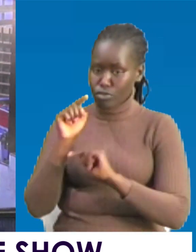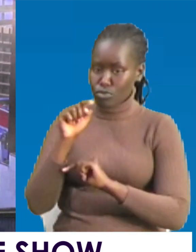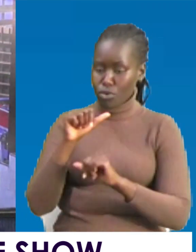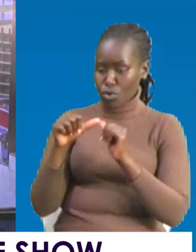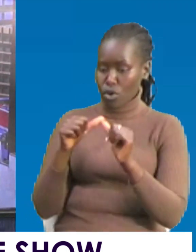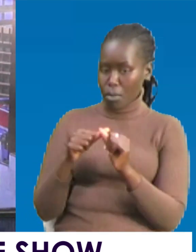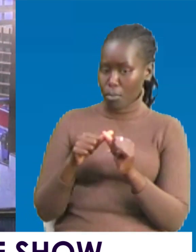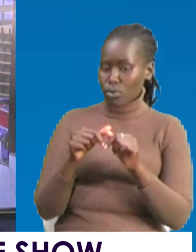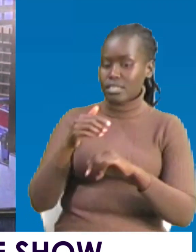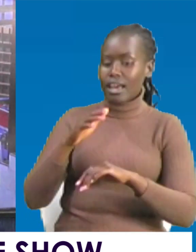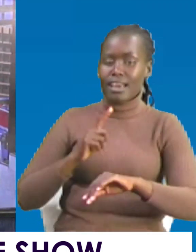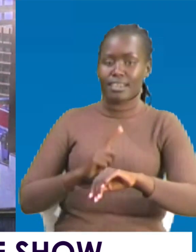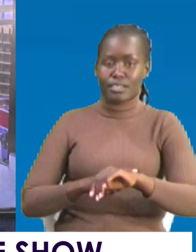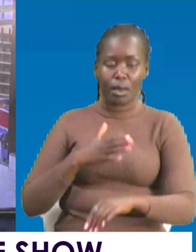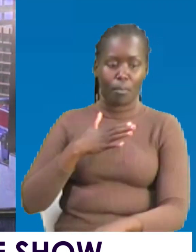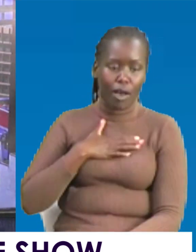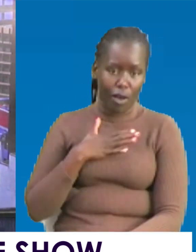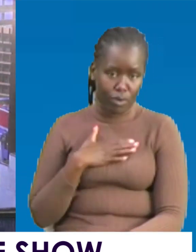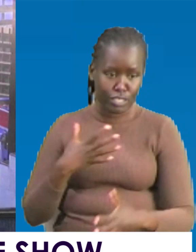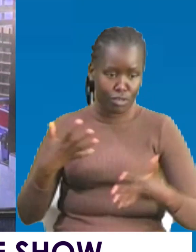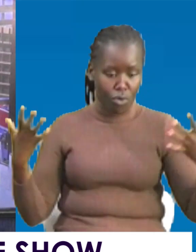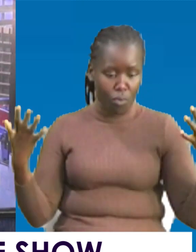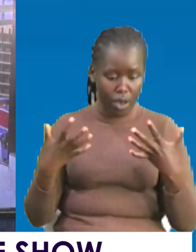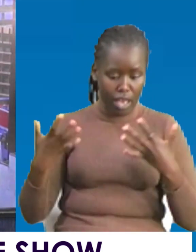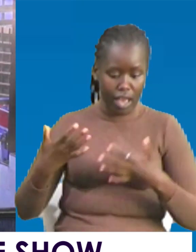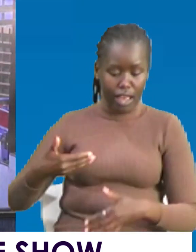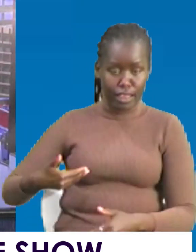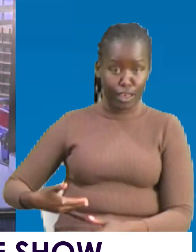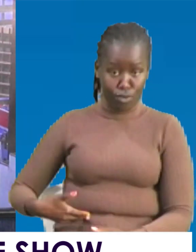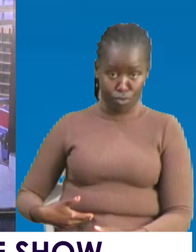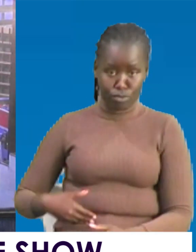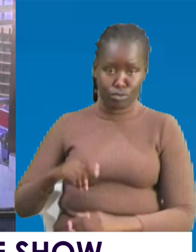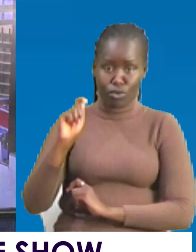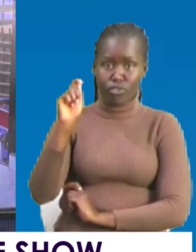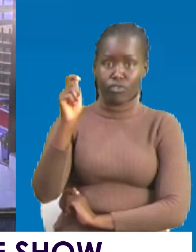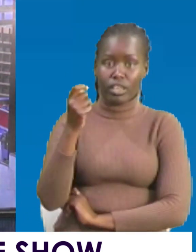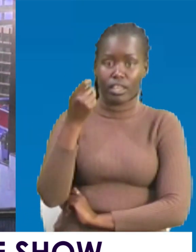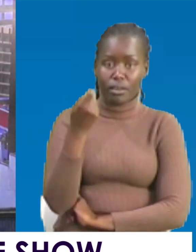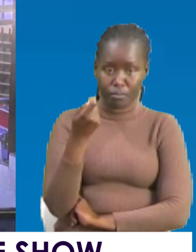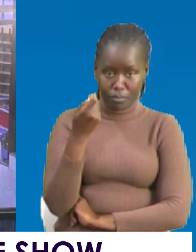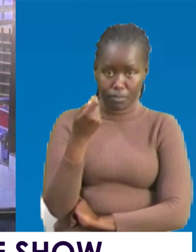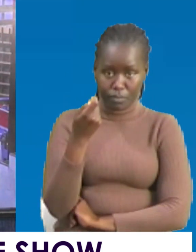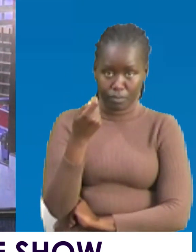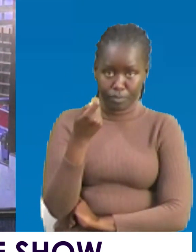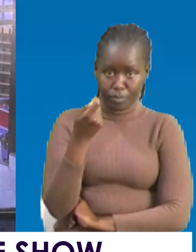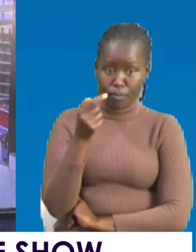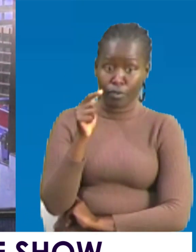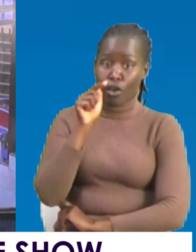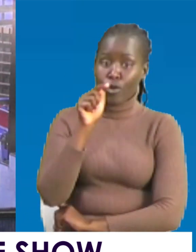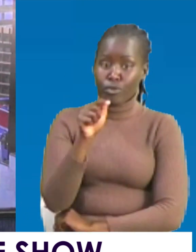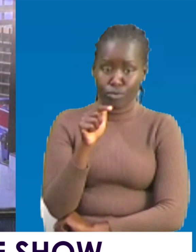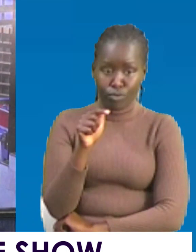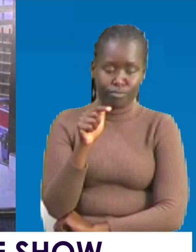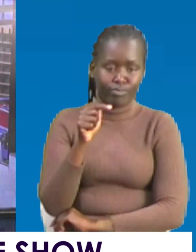is our time. Where are the youths of Kenya? Come on. You are